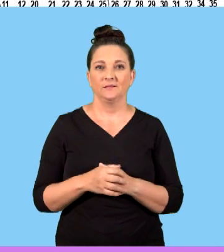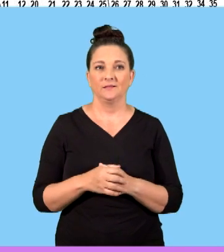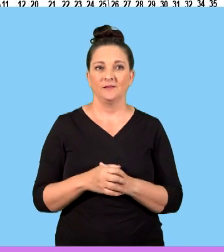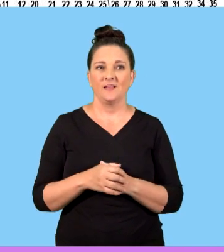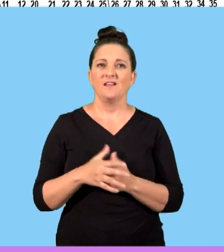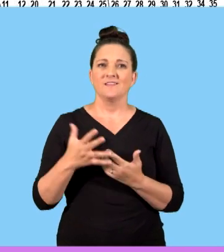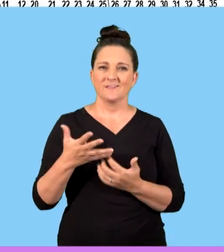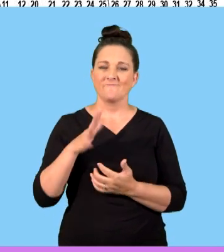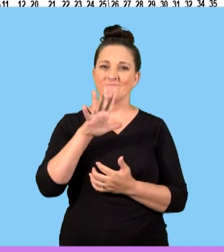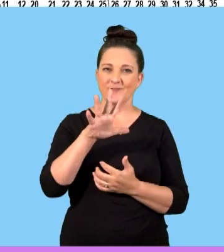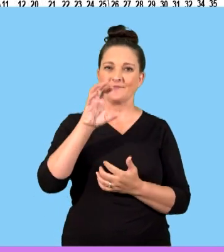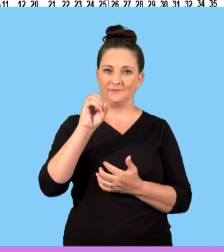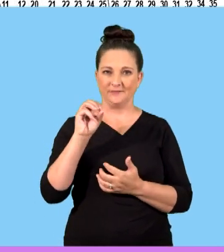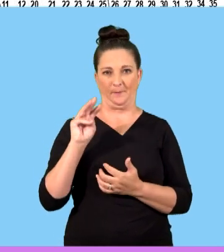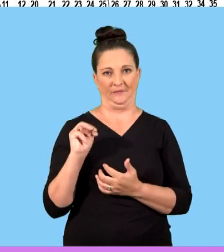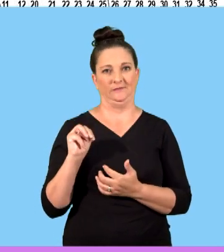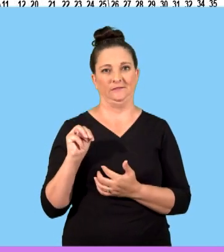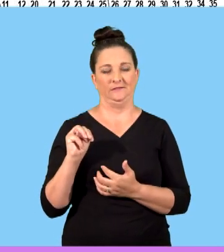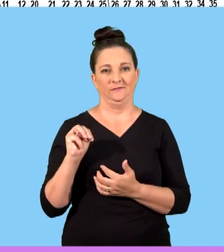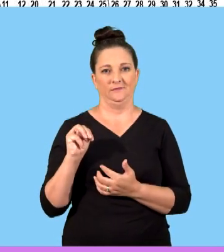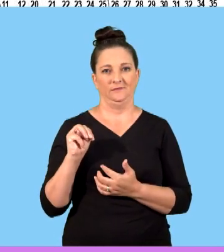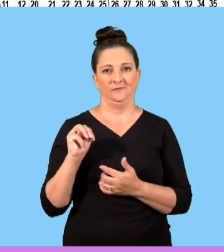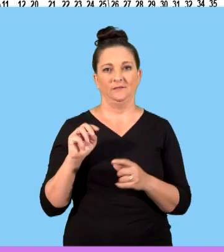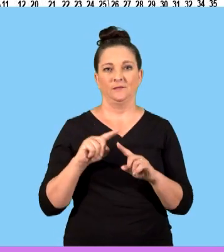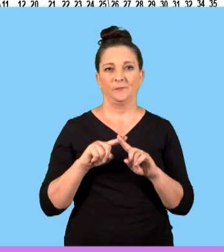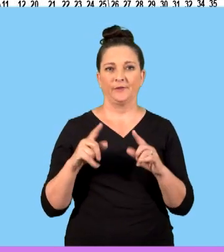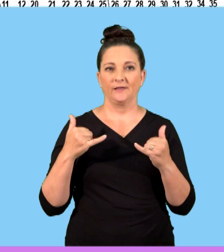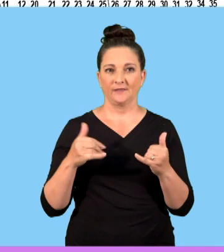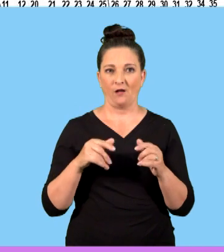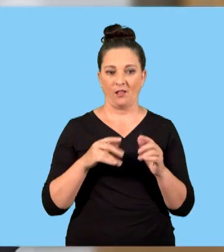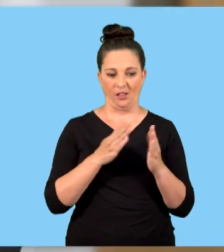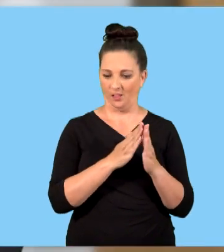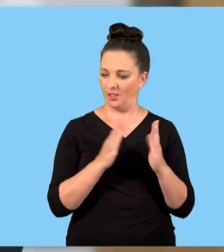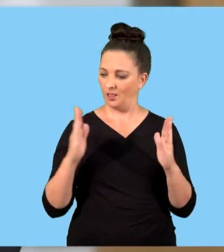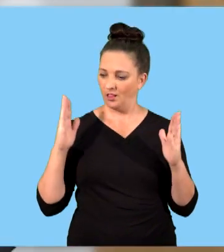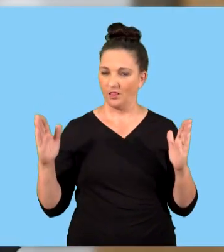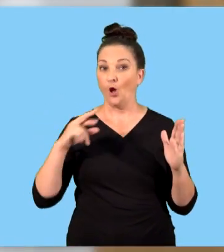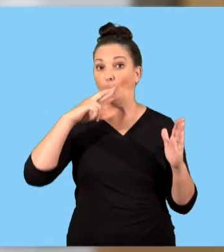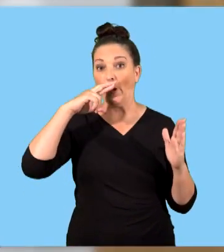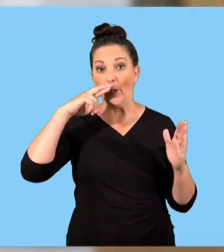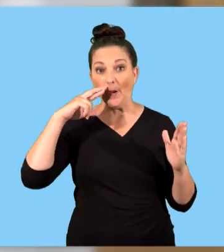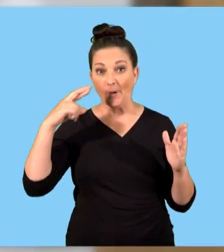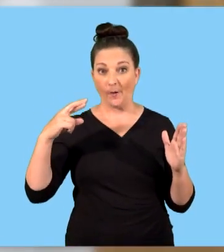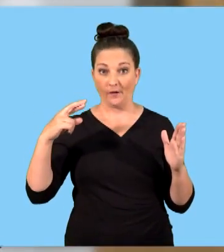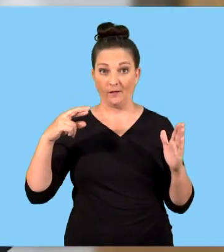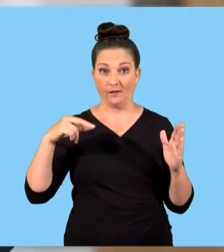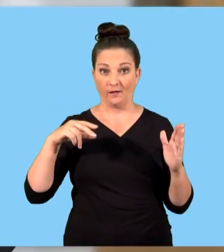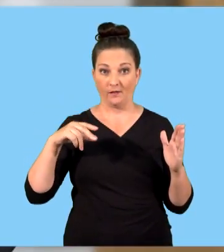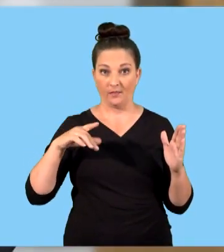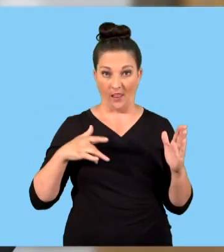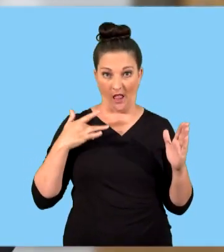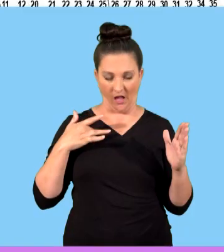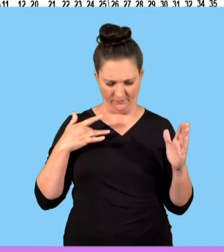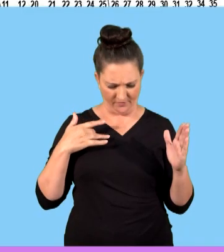is given as 50 meters. I want you to understand that this is the actual length, meaning in real life, not the length